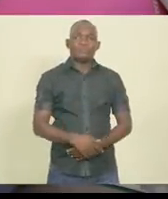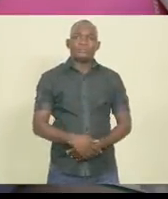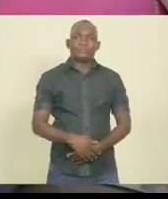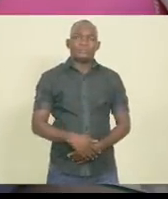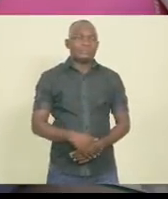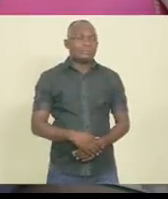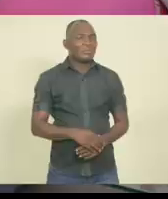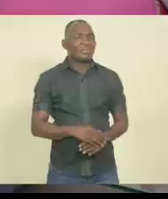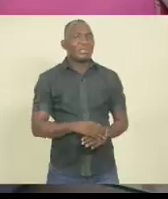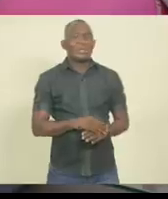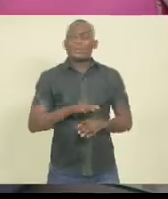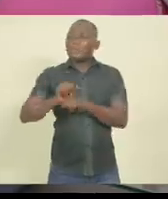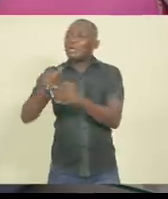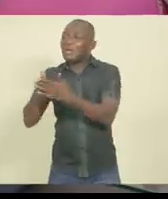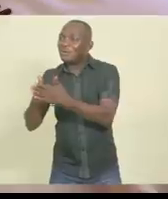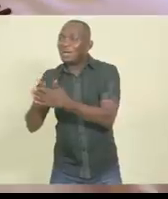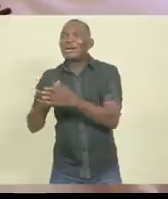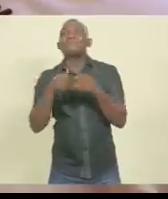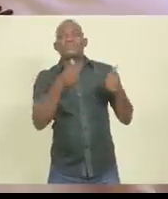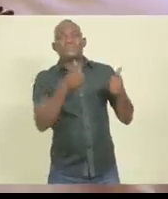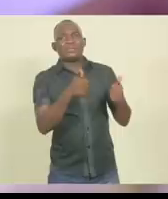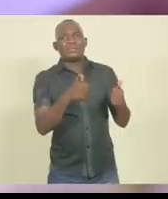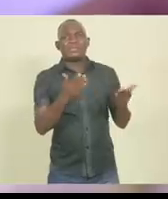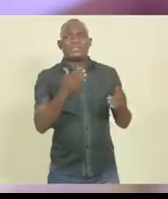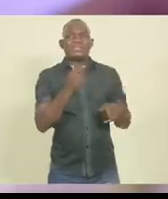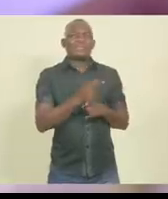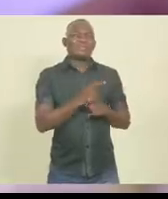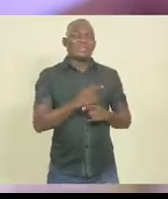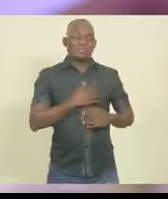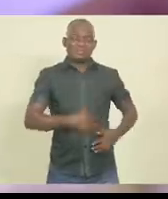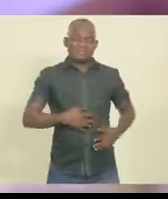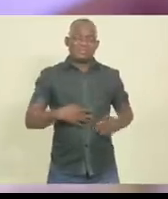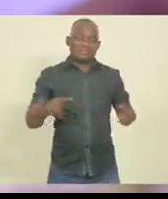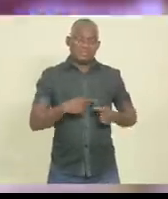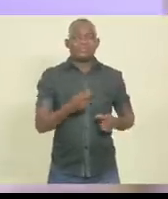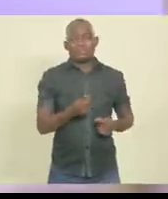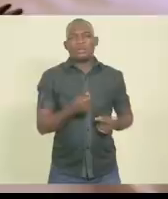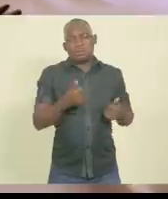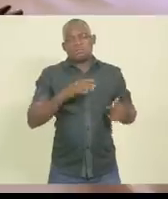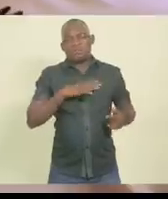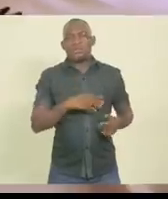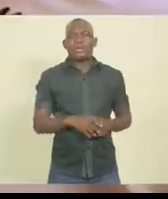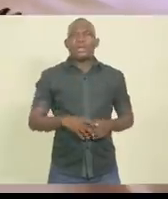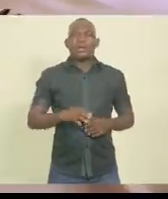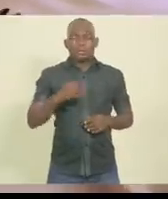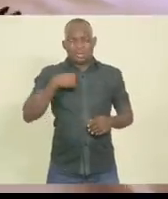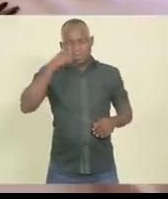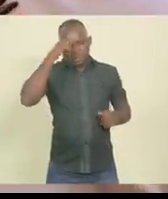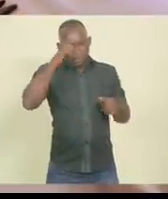And how was your day? Good. Just some slight pain in my stomach, but I'm okay now. Good. That reminds